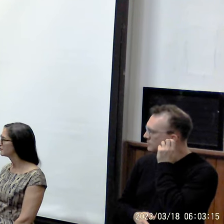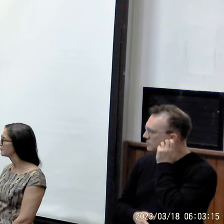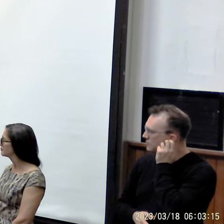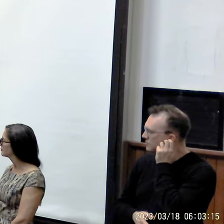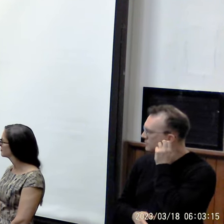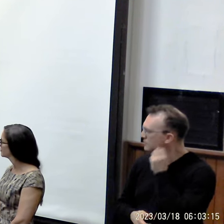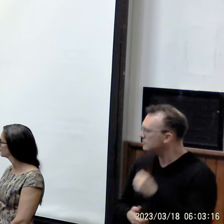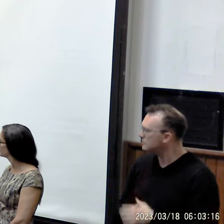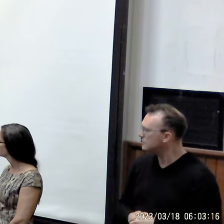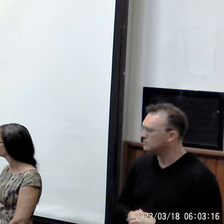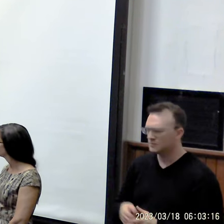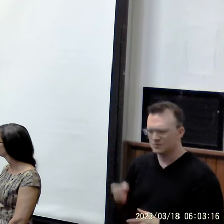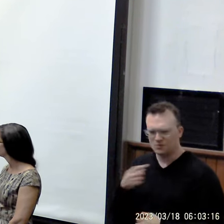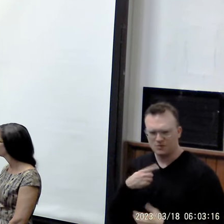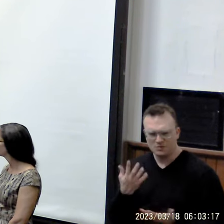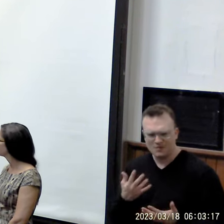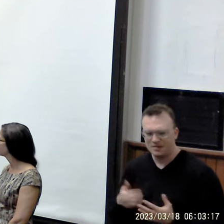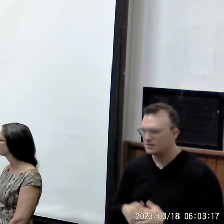What's the